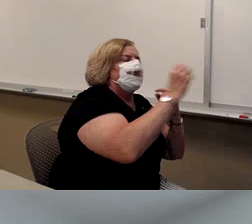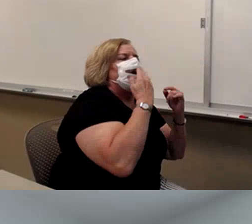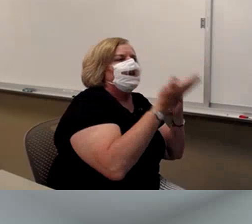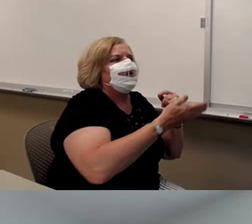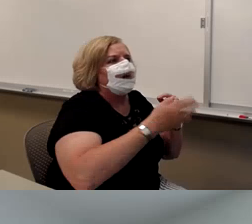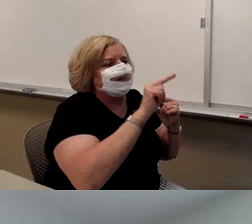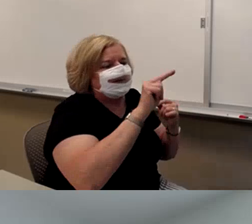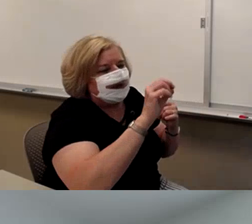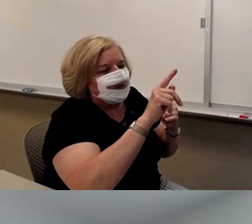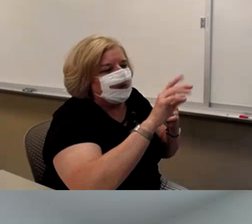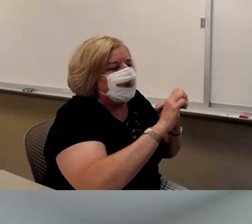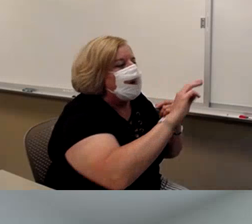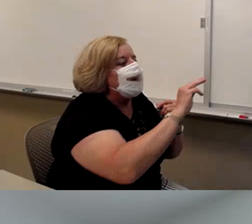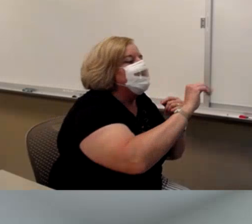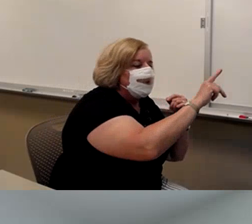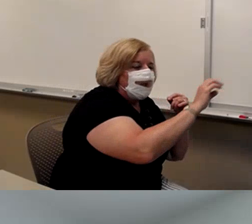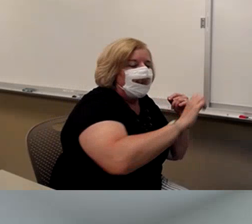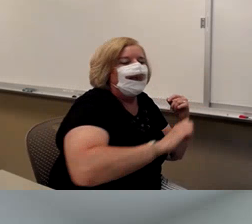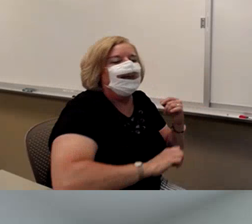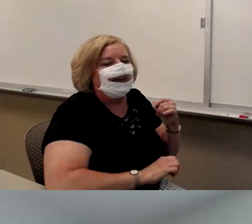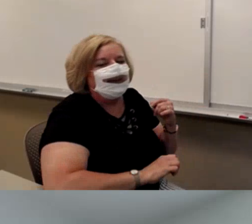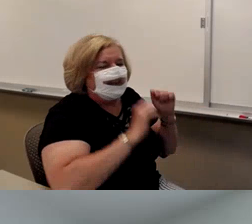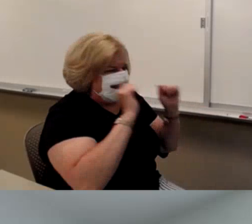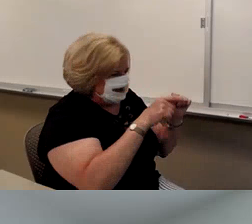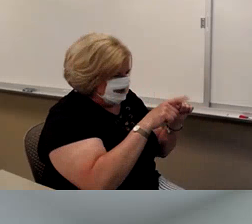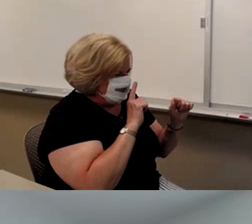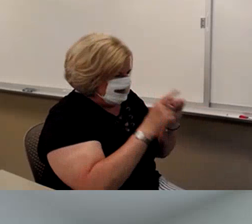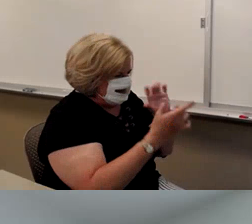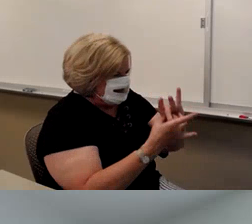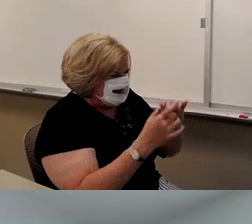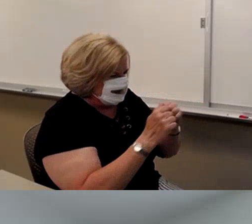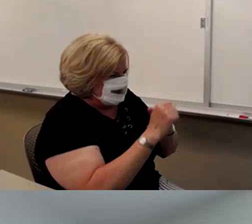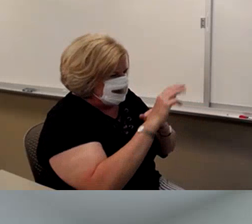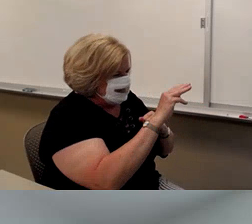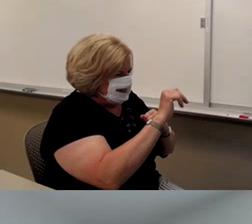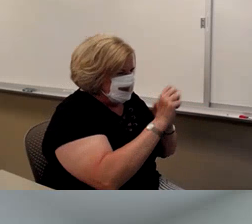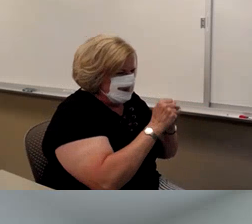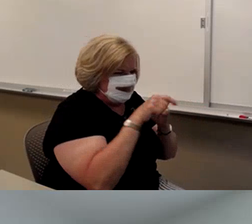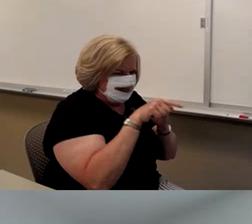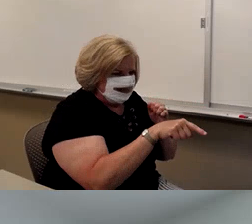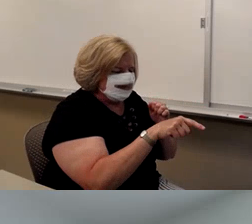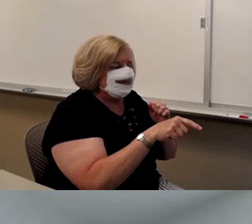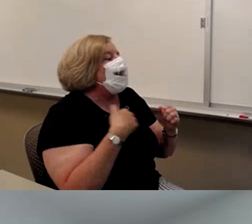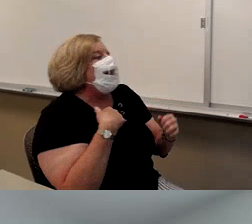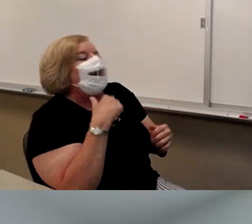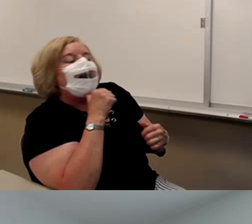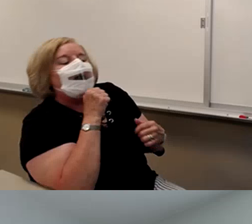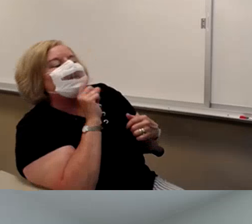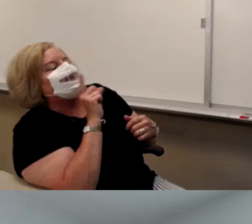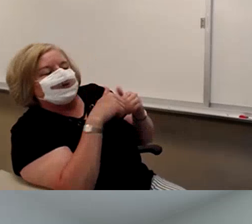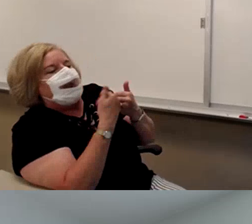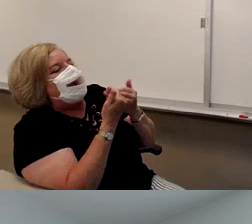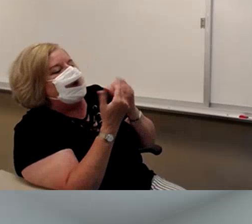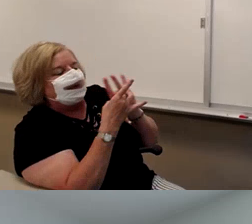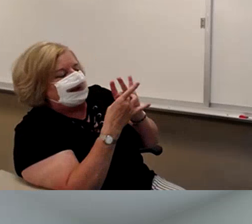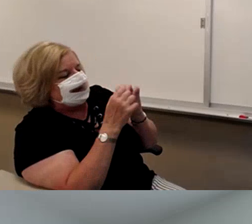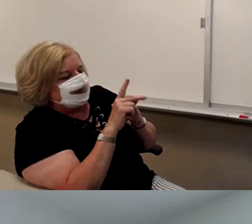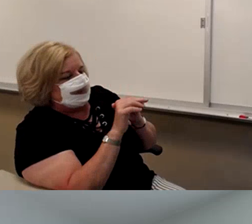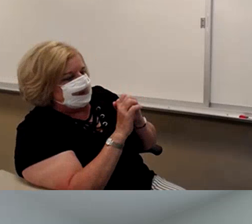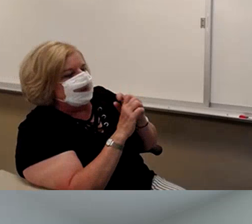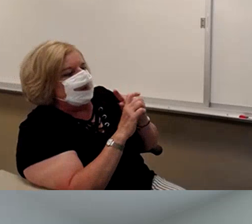bit. Okay. I don't know how that connects with Moodle, but that's something we can look at and see. Okay. I did